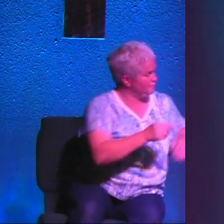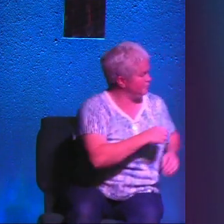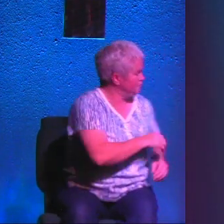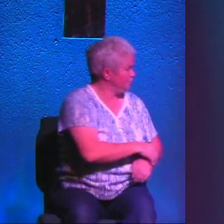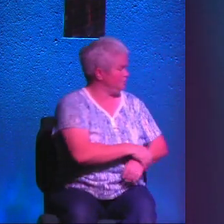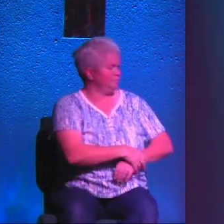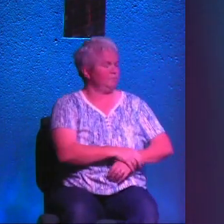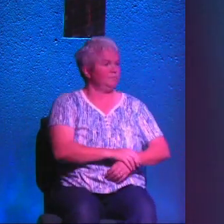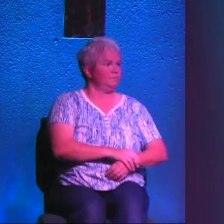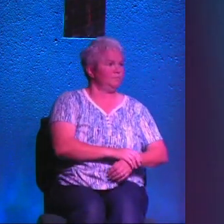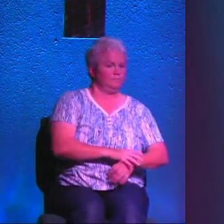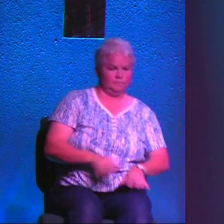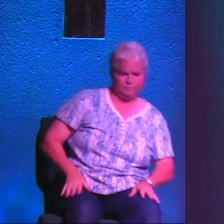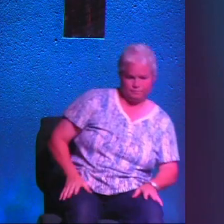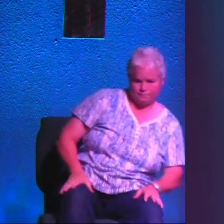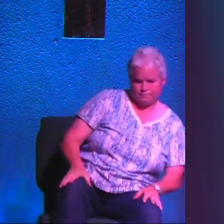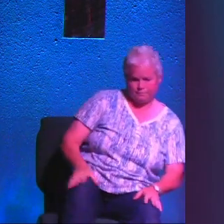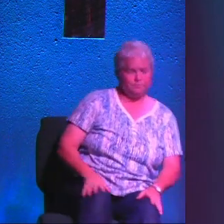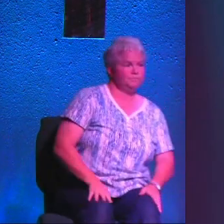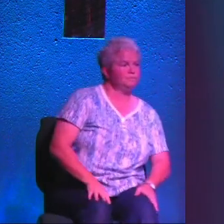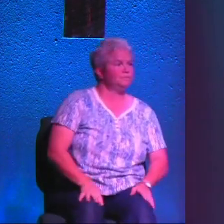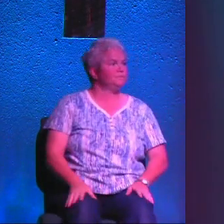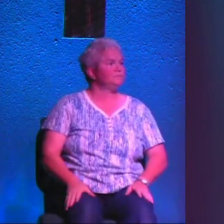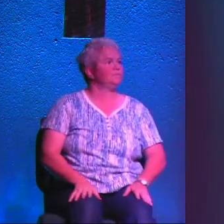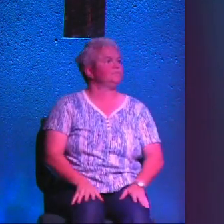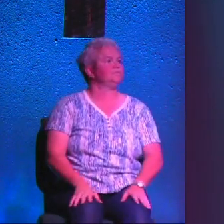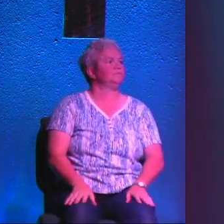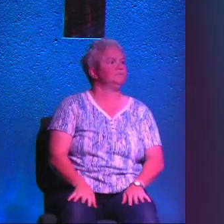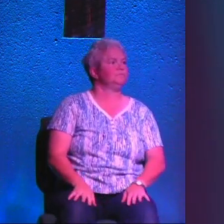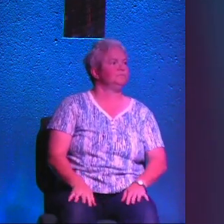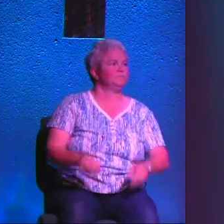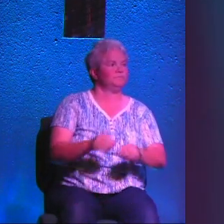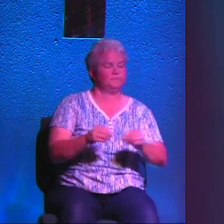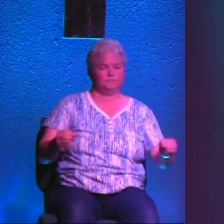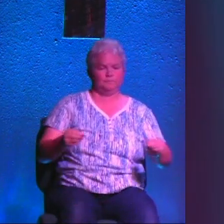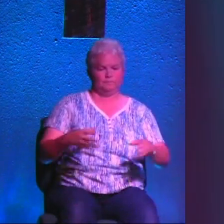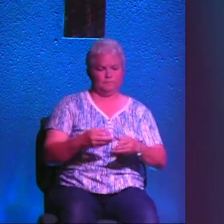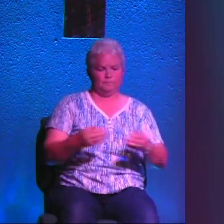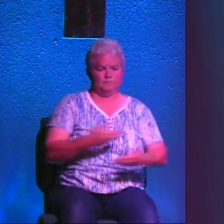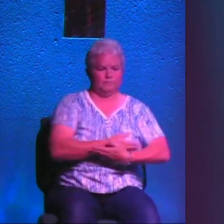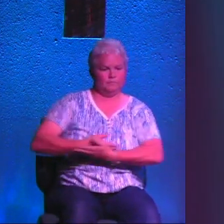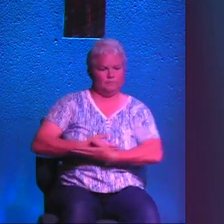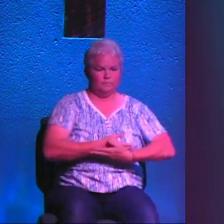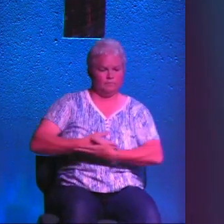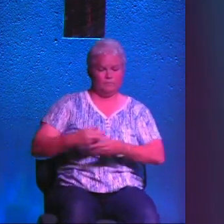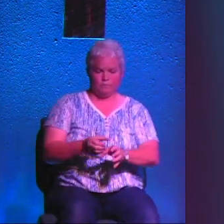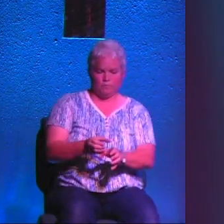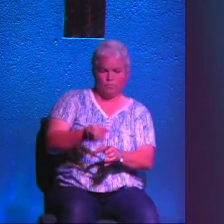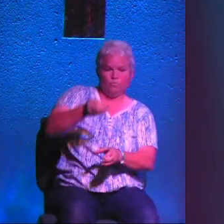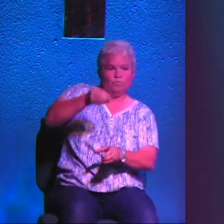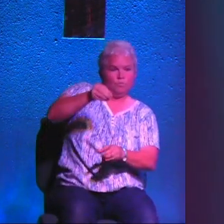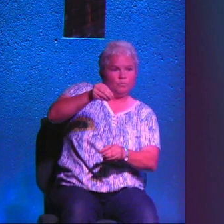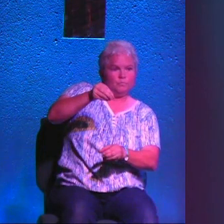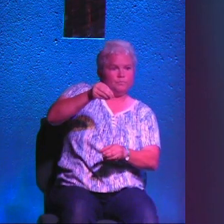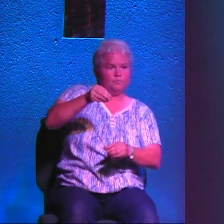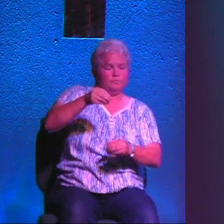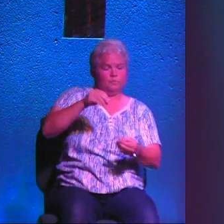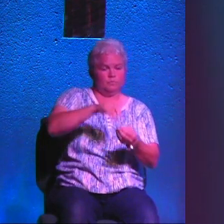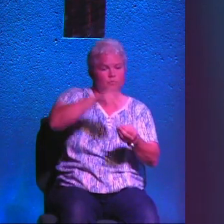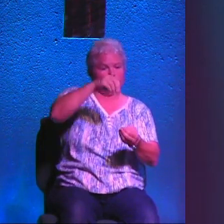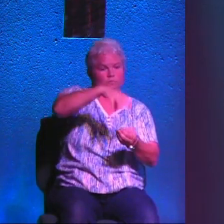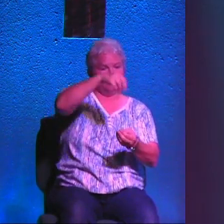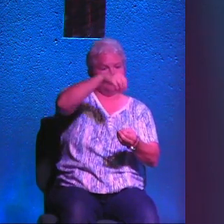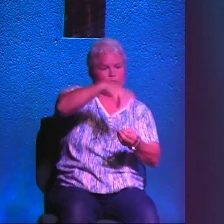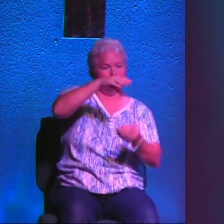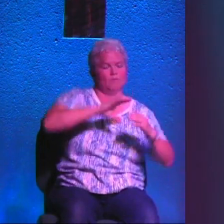All sorts of stuff, but we've done the baby bottles before, so when we get those baby bottles, just grab one and fill them with your change, or some people just drop